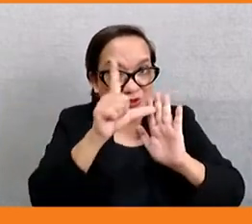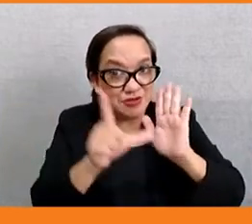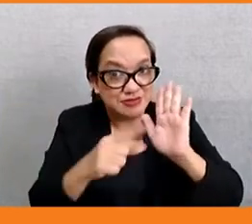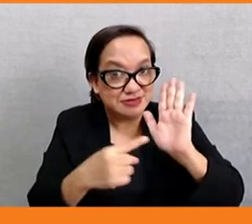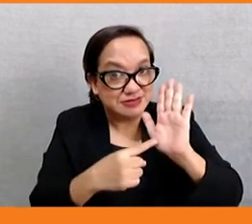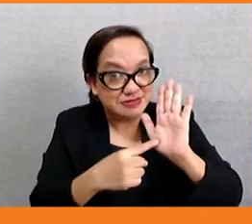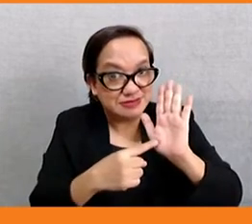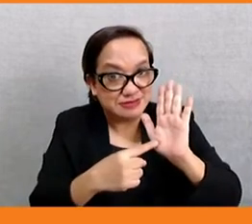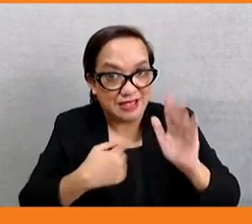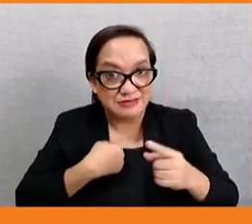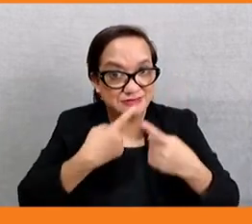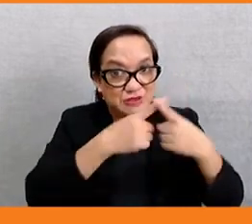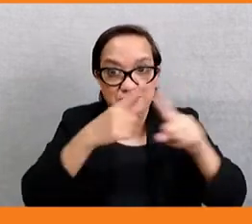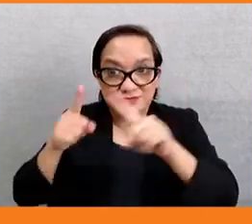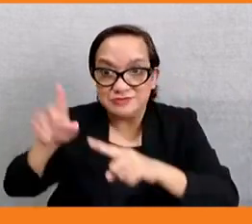world,